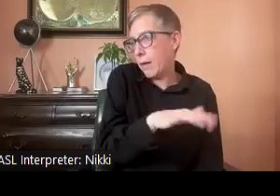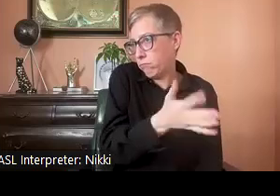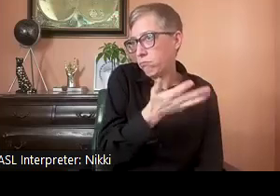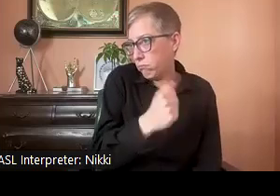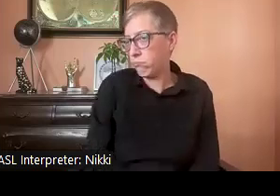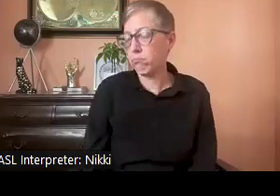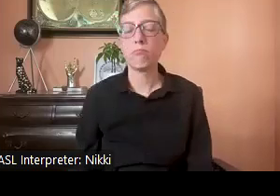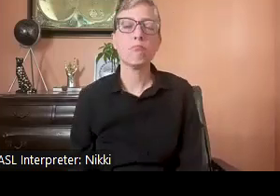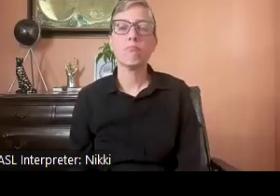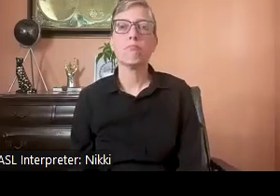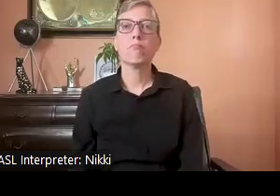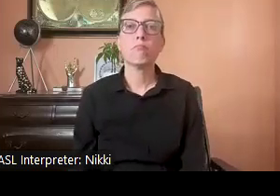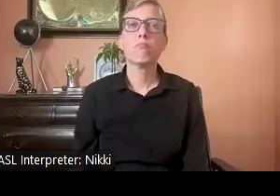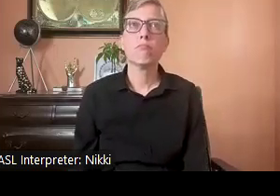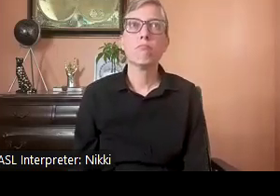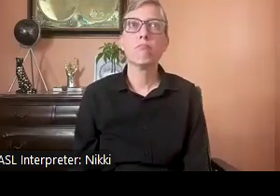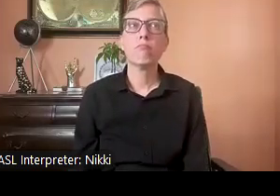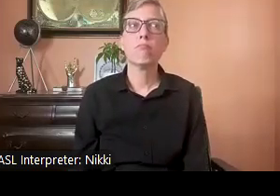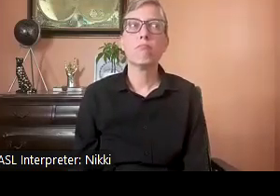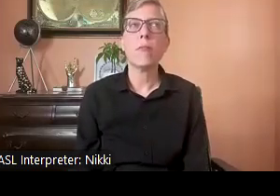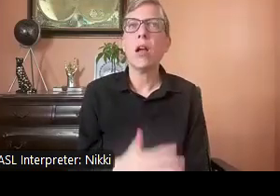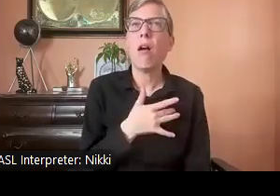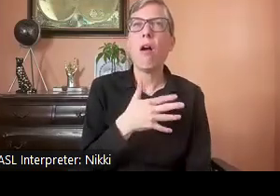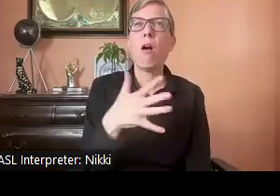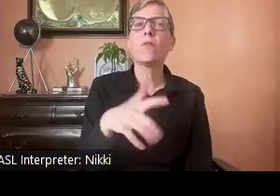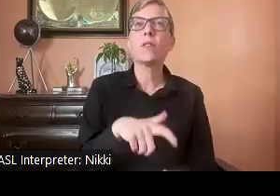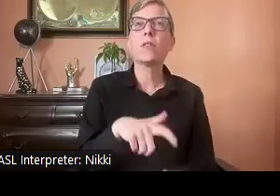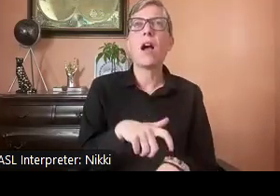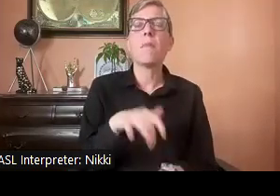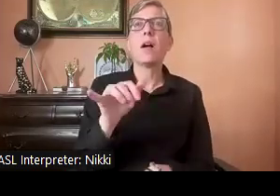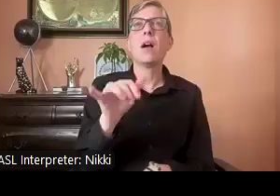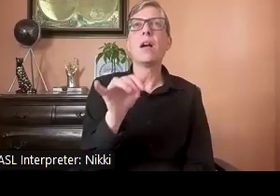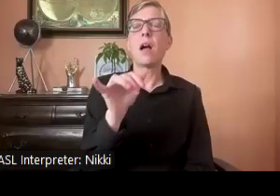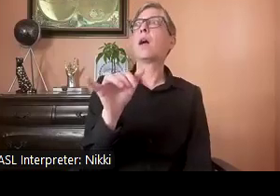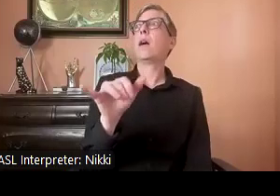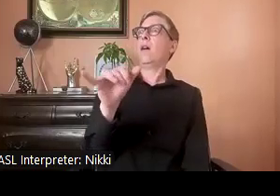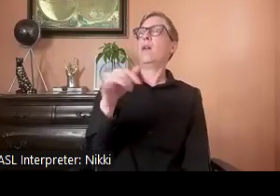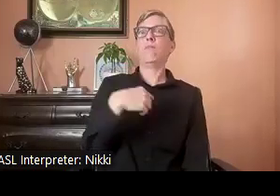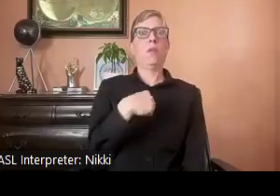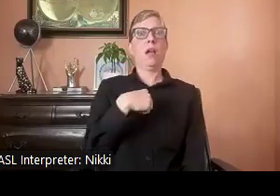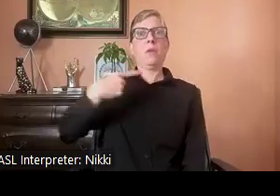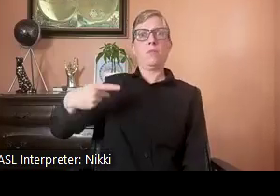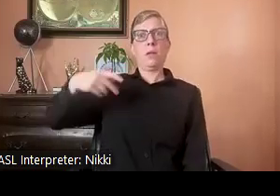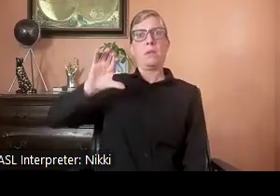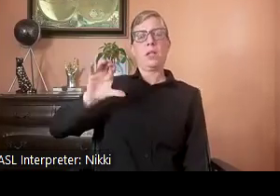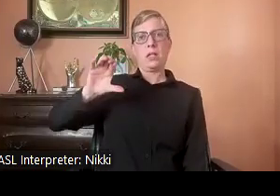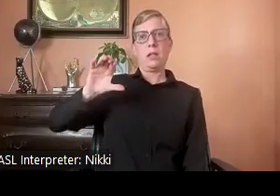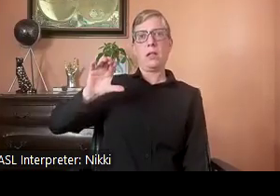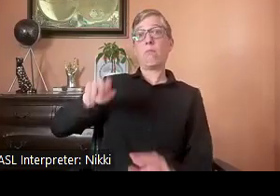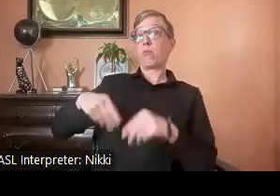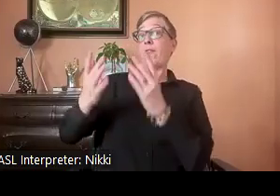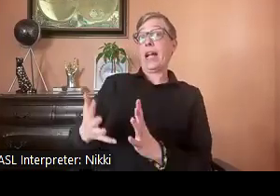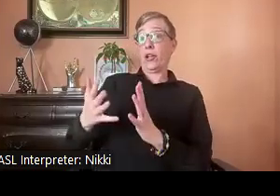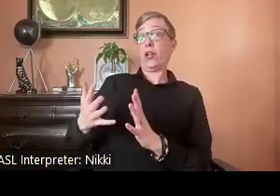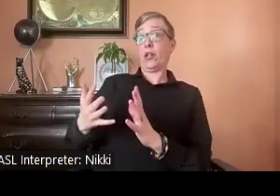it just dawned on me that over time, I'm a primary care provider who's behaviorally trained. And